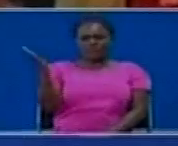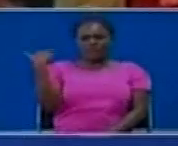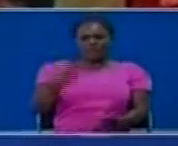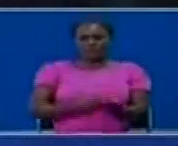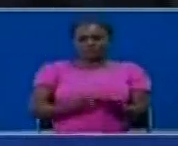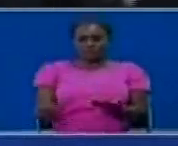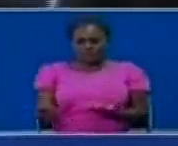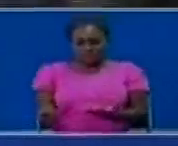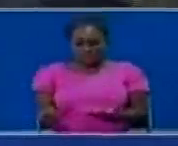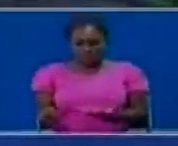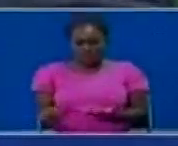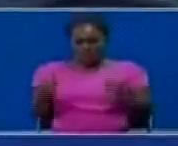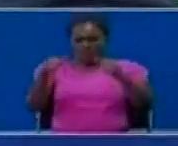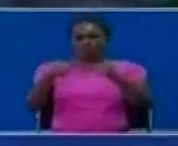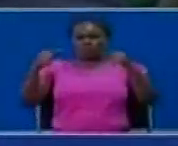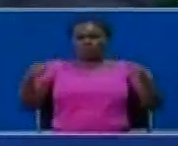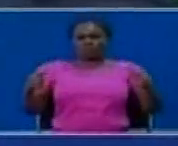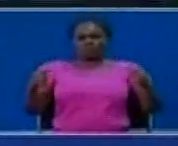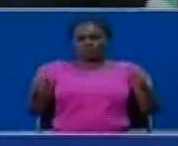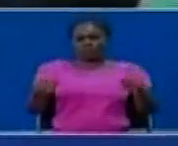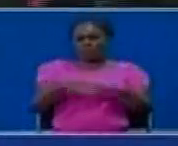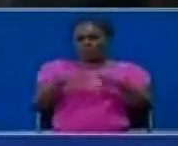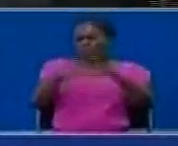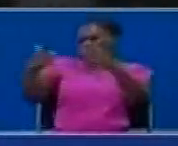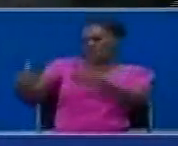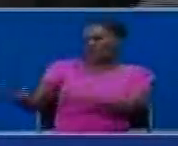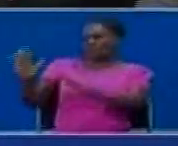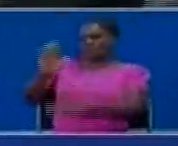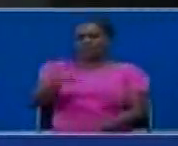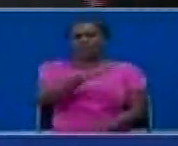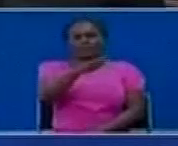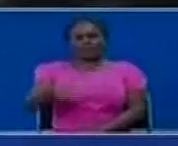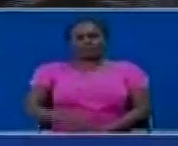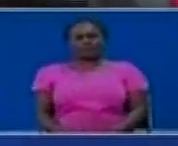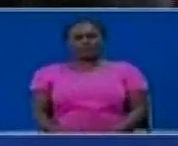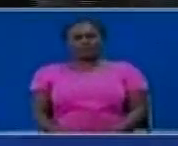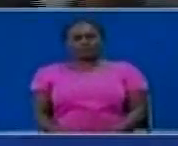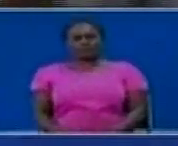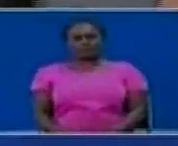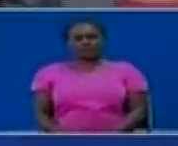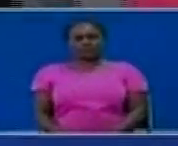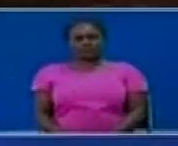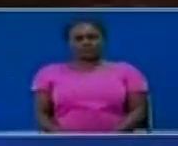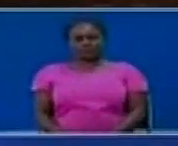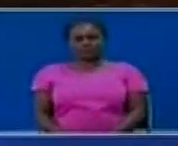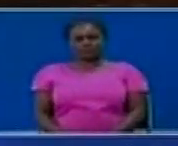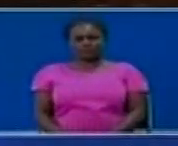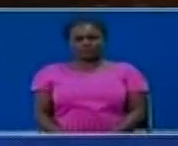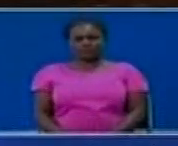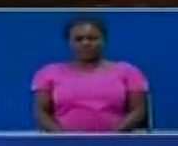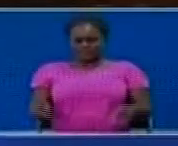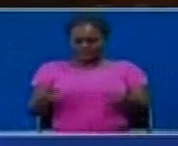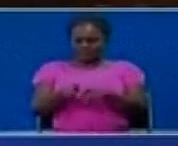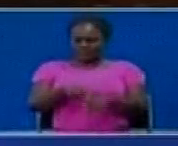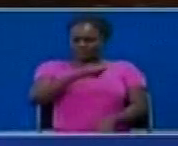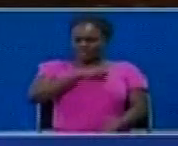chaotic session that saw opposition lawmakers walking out of the plenary in protest. United shall never be defeated! And the Senate